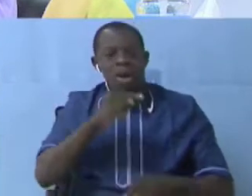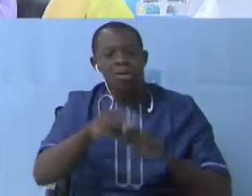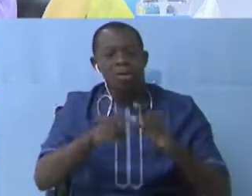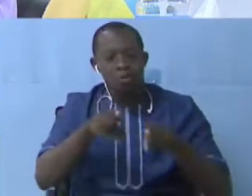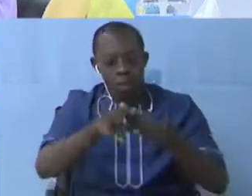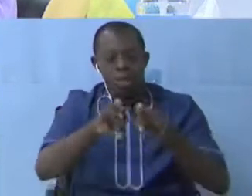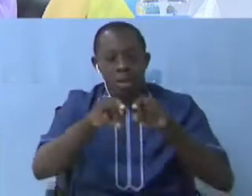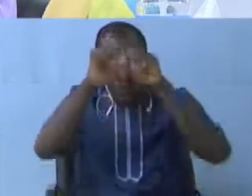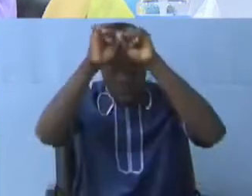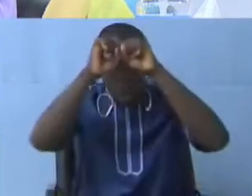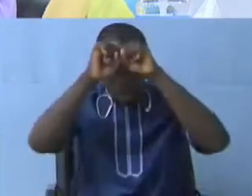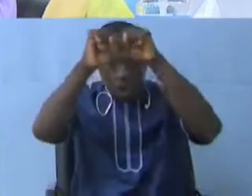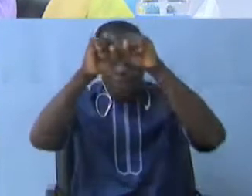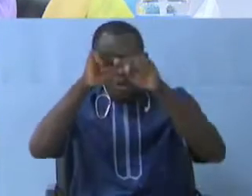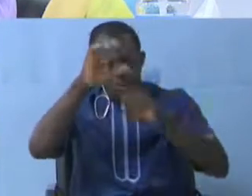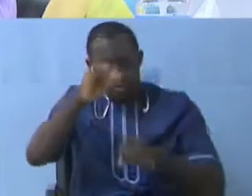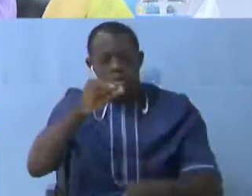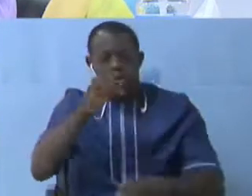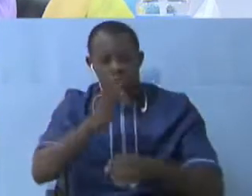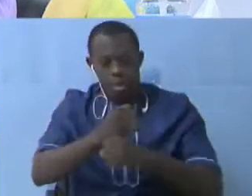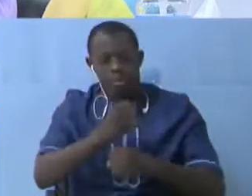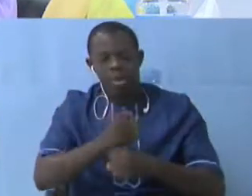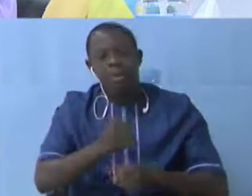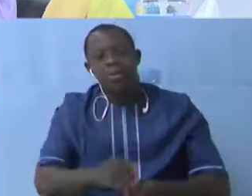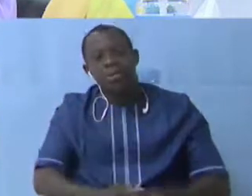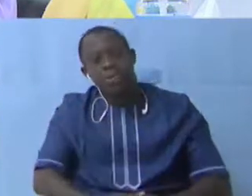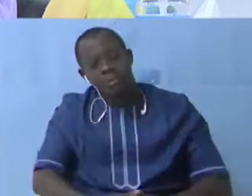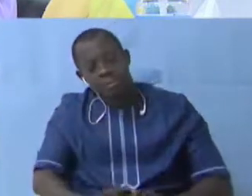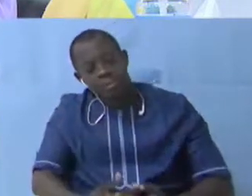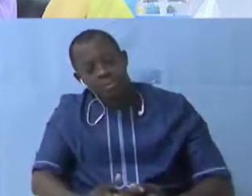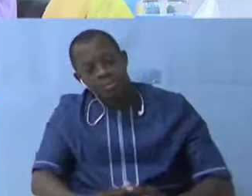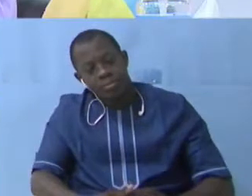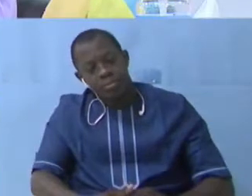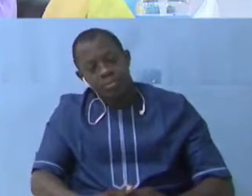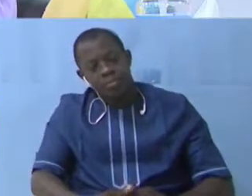nag benn nangatoo memorandum ci nguur gi.